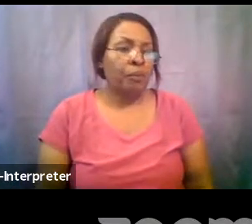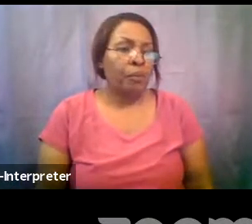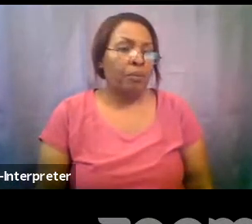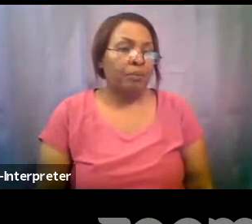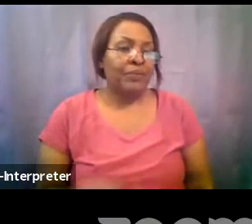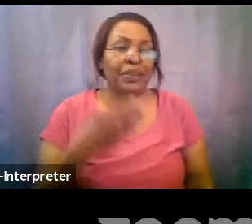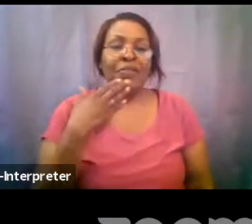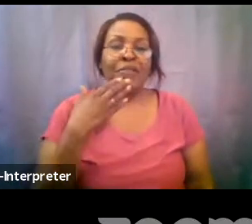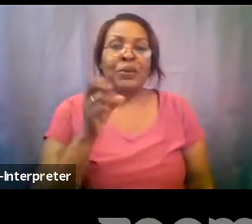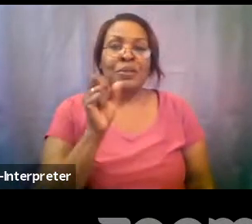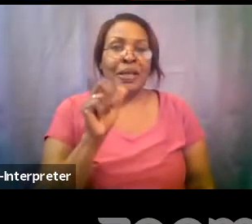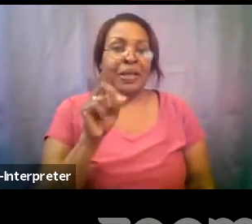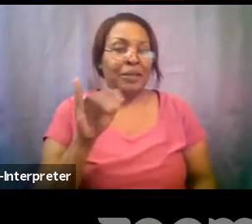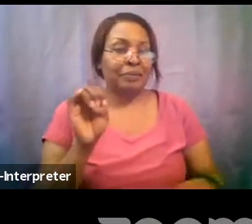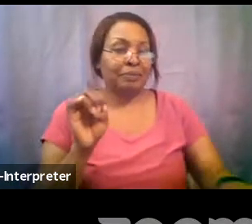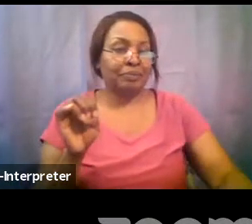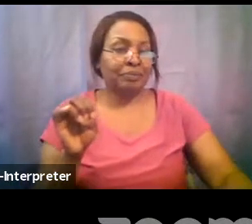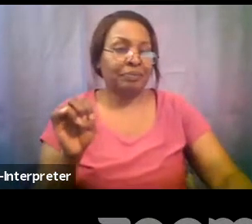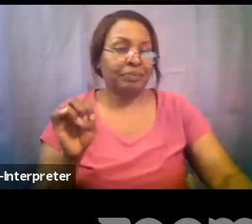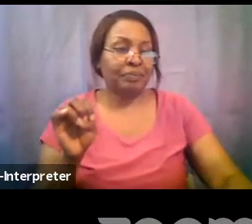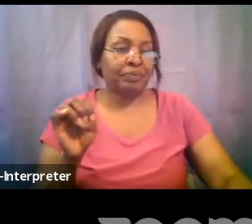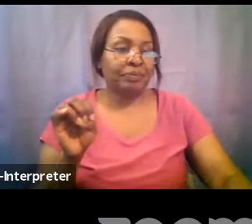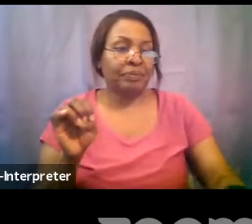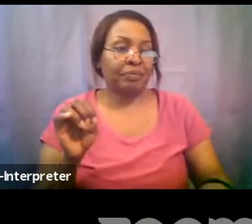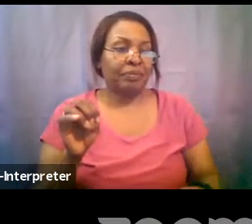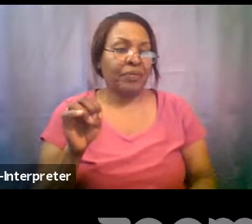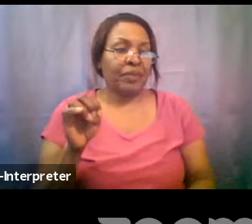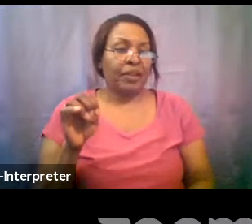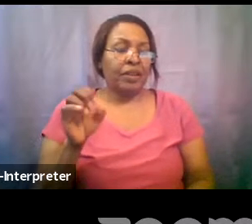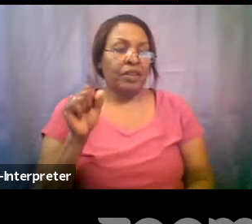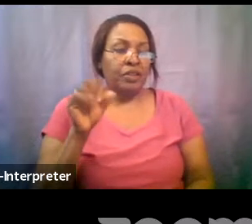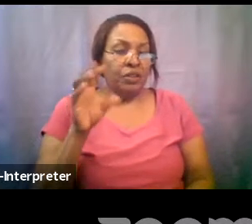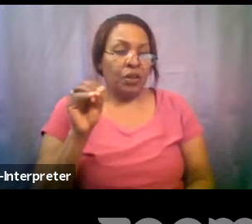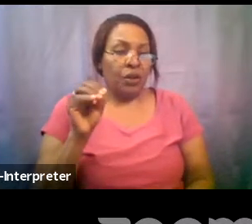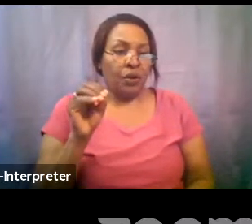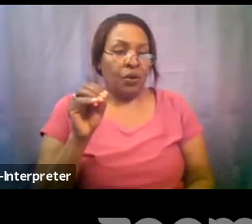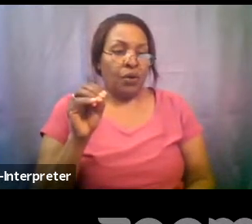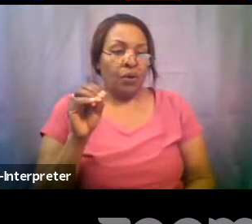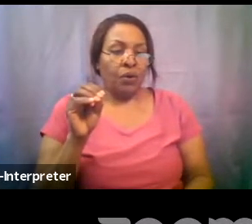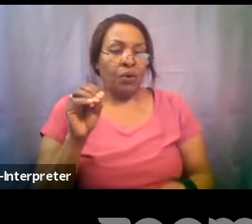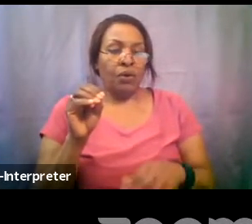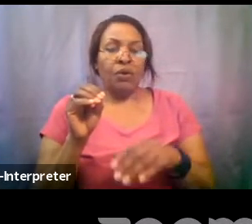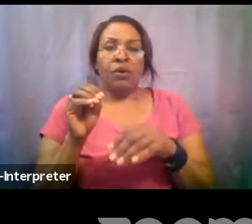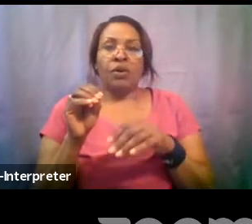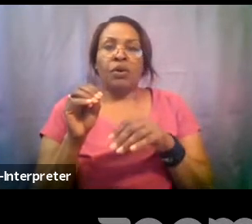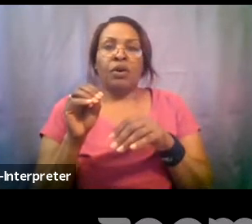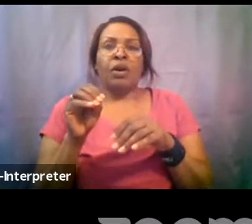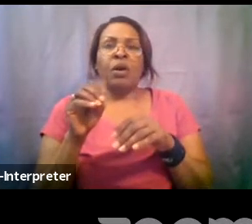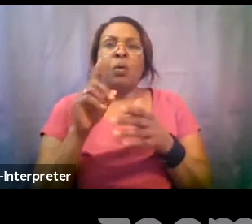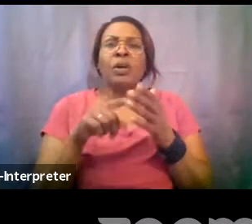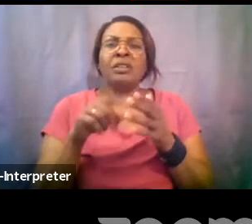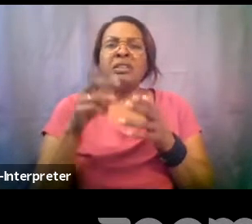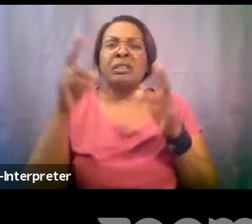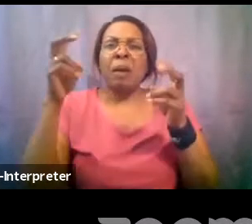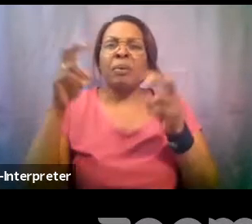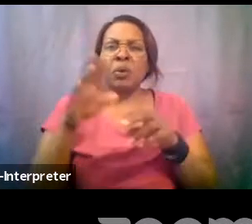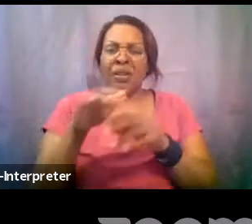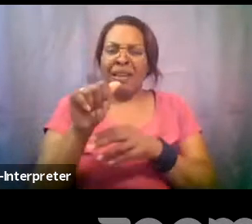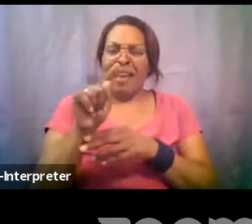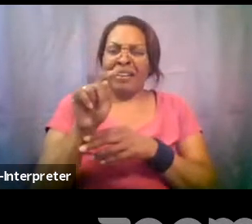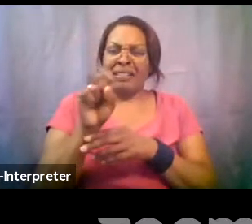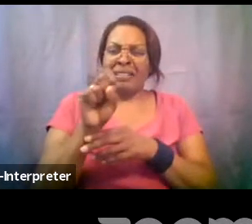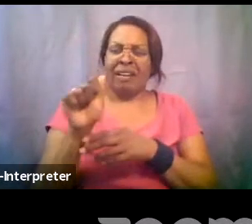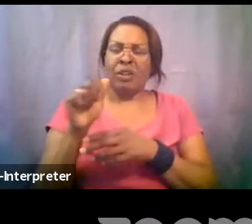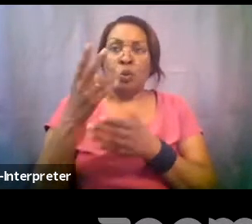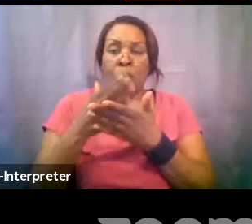you, Sadie. Sure. So I have another ATSA question. What are some of the topics on the ATSA? And this is a two-part question.